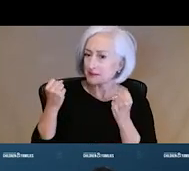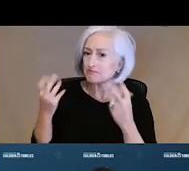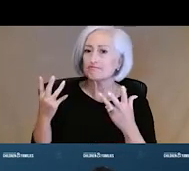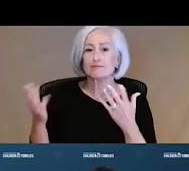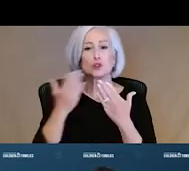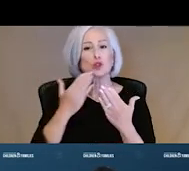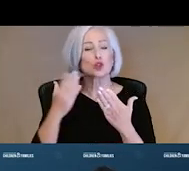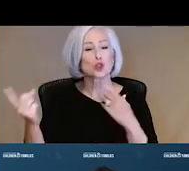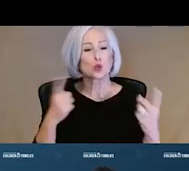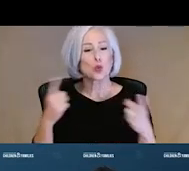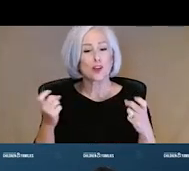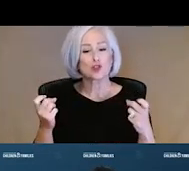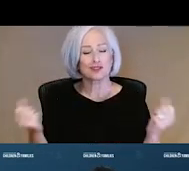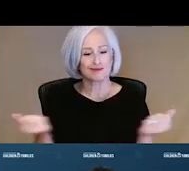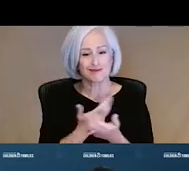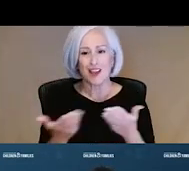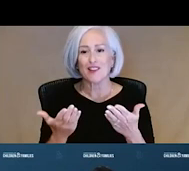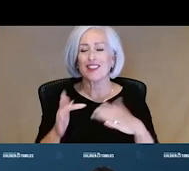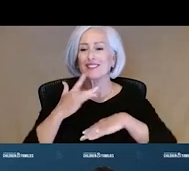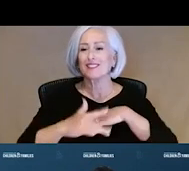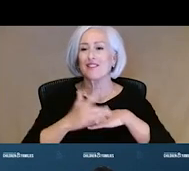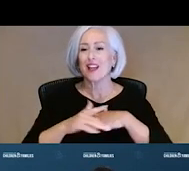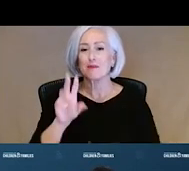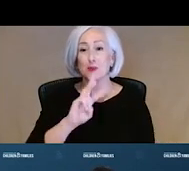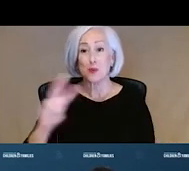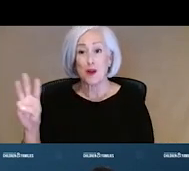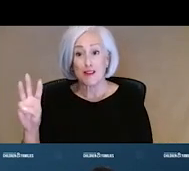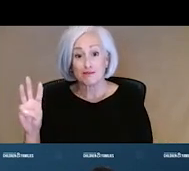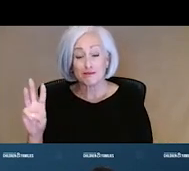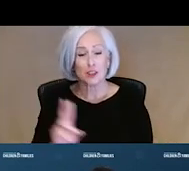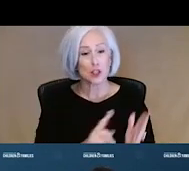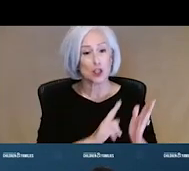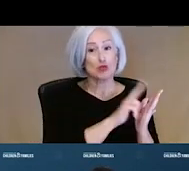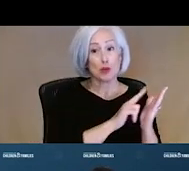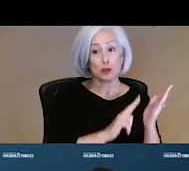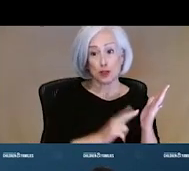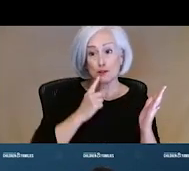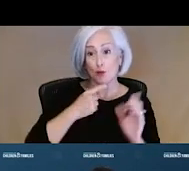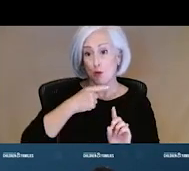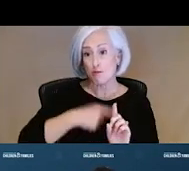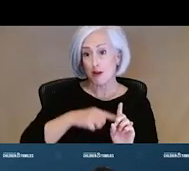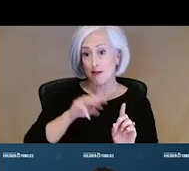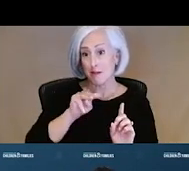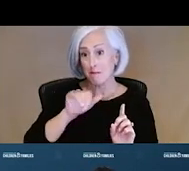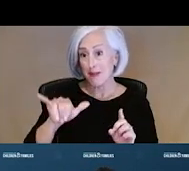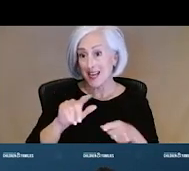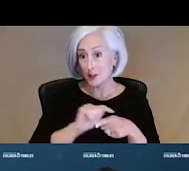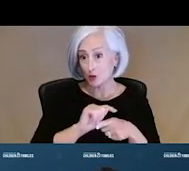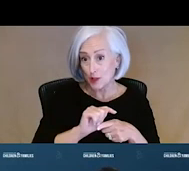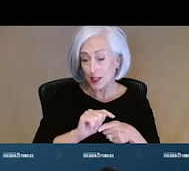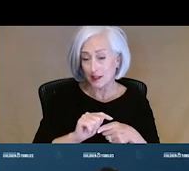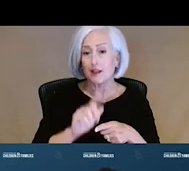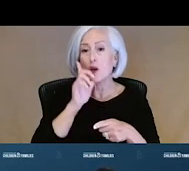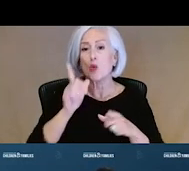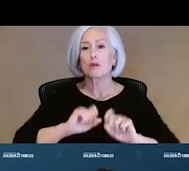website. Registration for the May training will launch in the next few weeks. And we will do the exact same